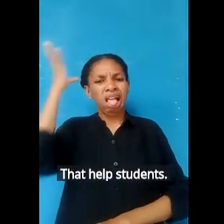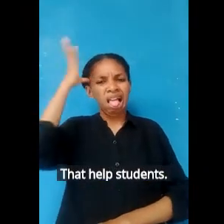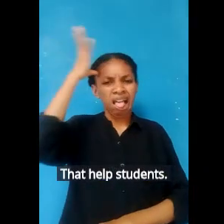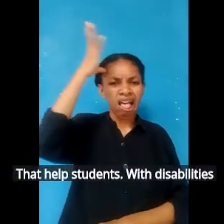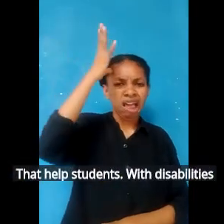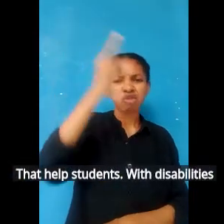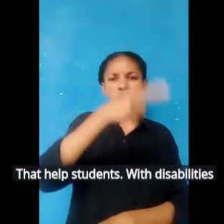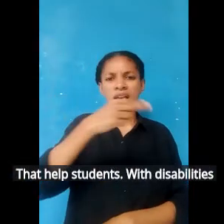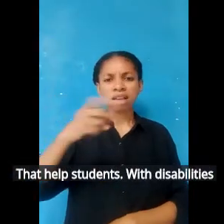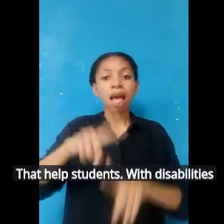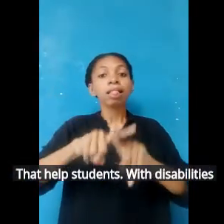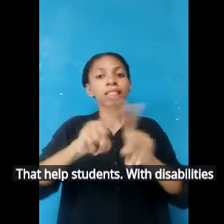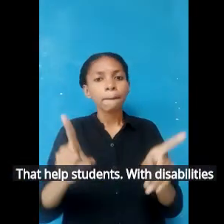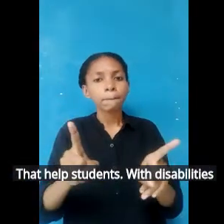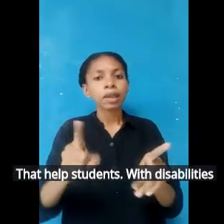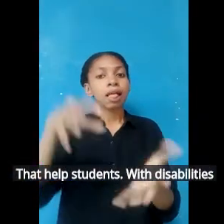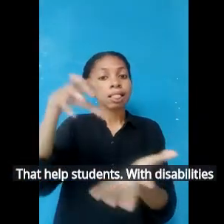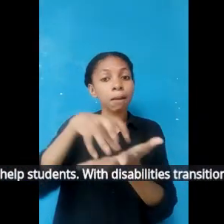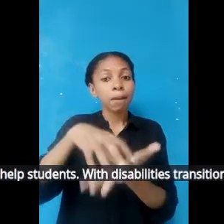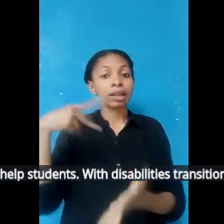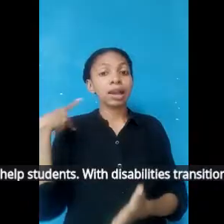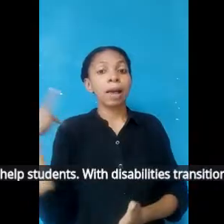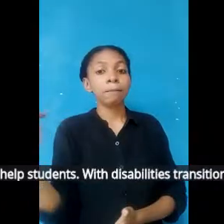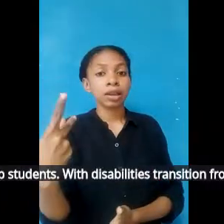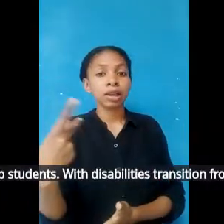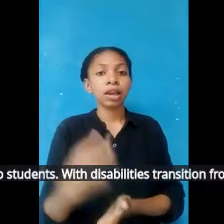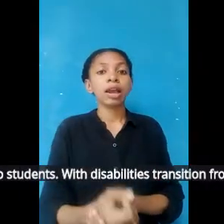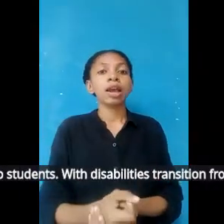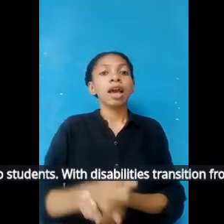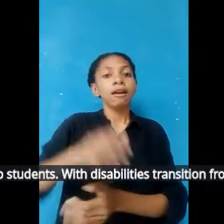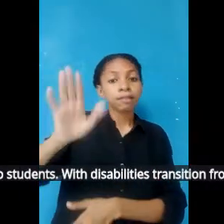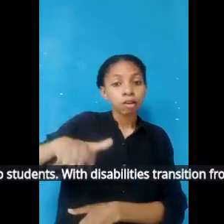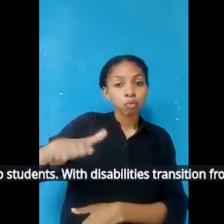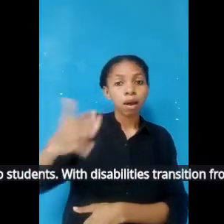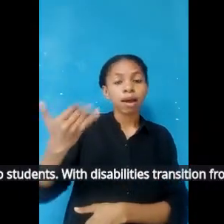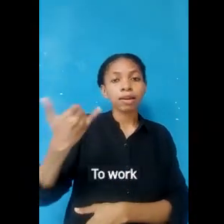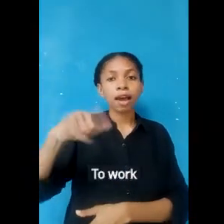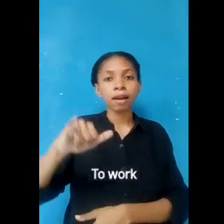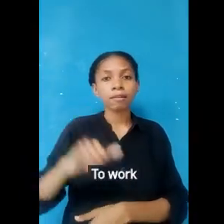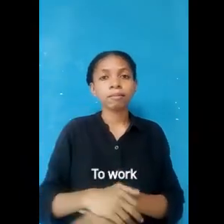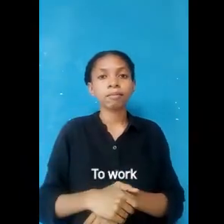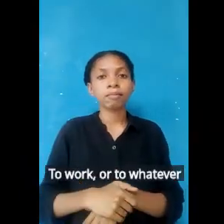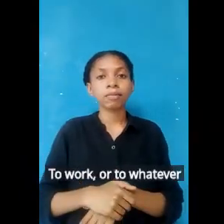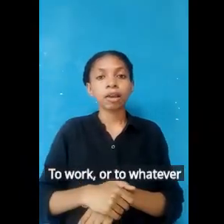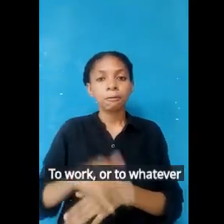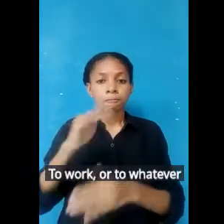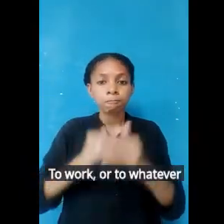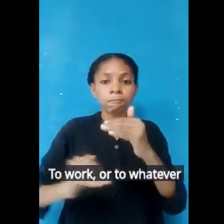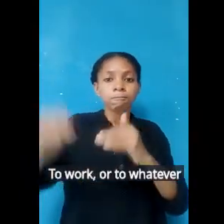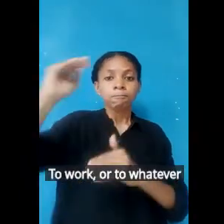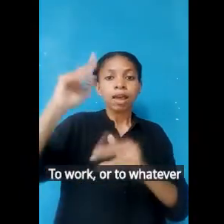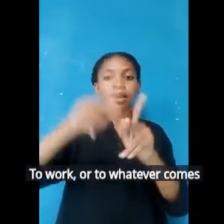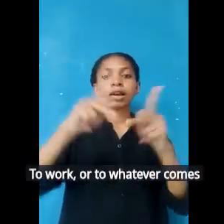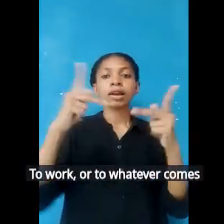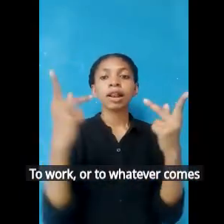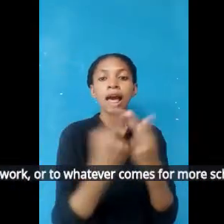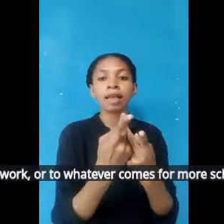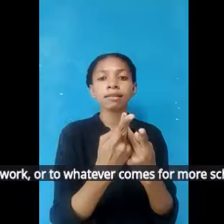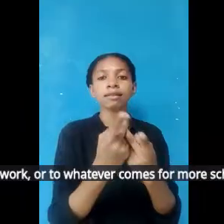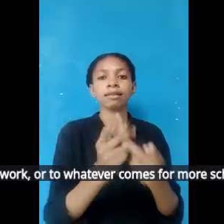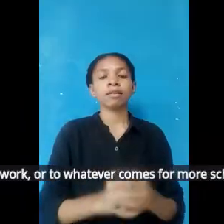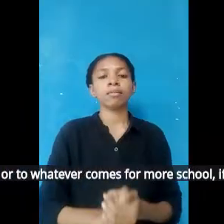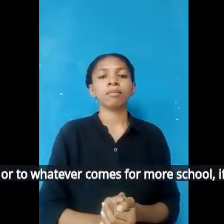disabilities transition from school to work or to whatever comes, or more school if they